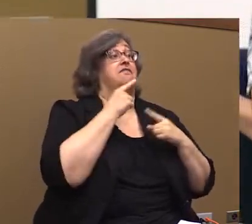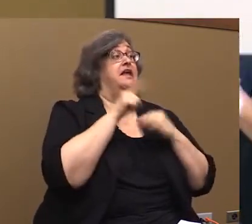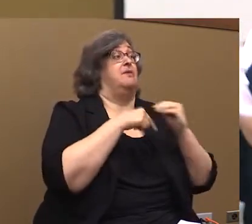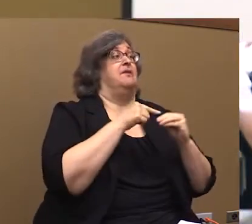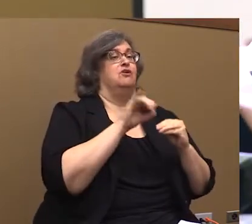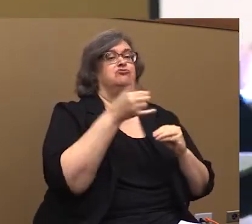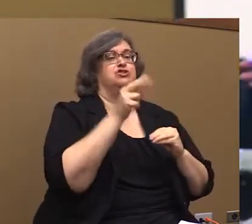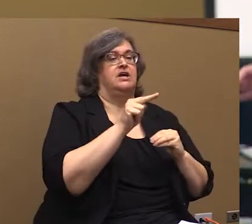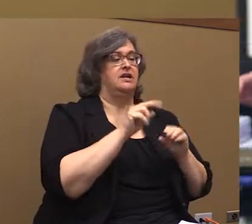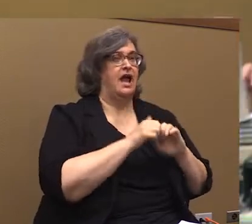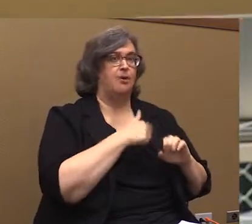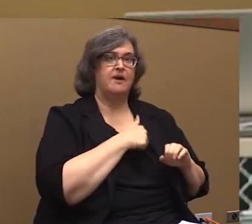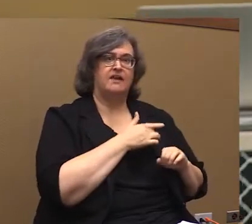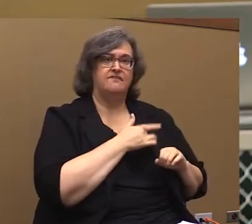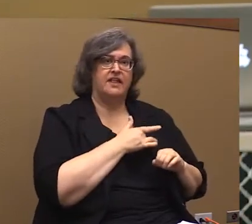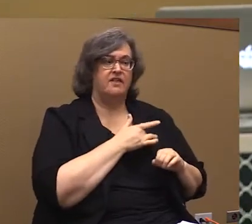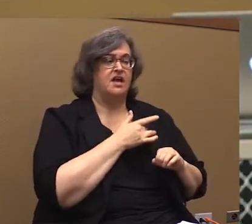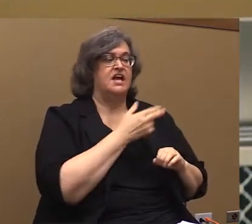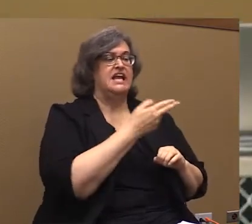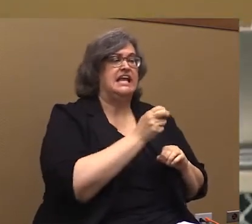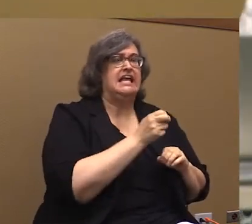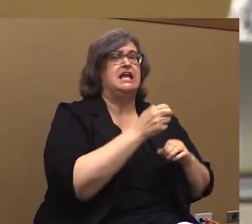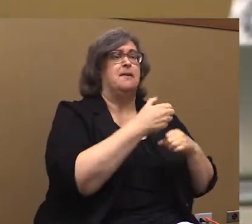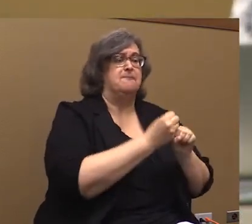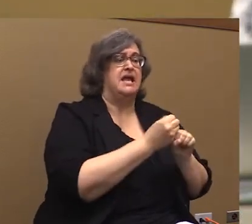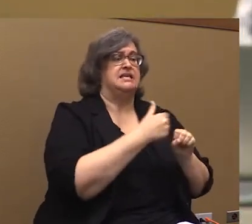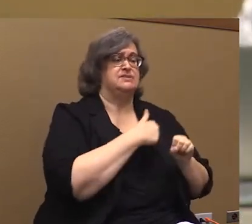I have about thinking about